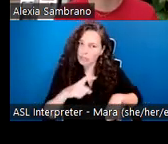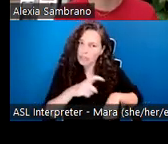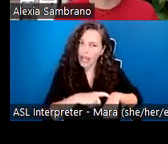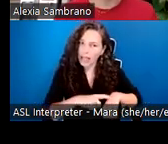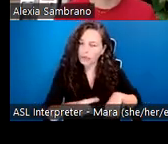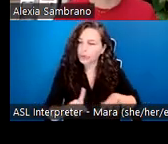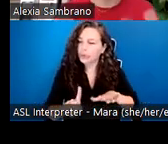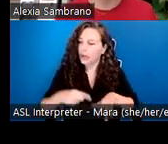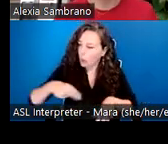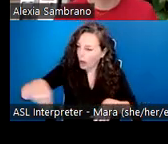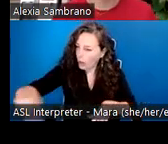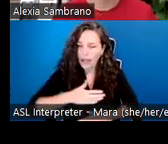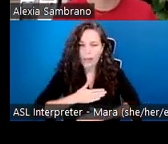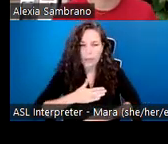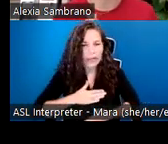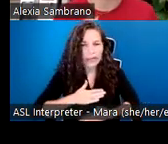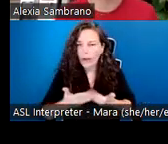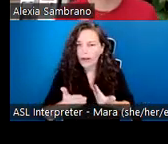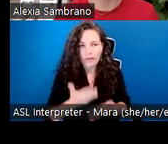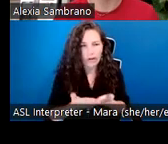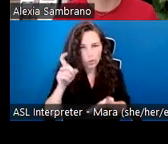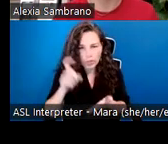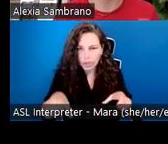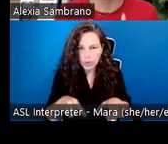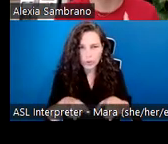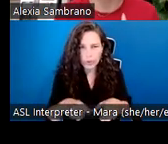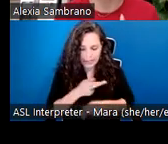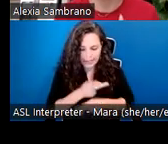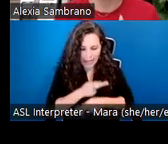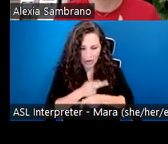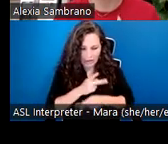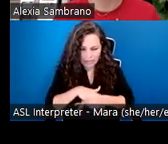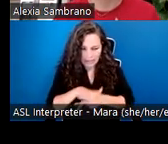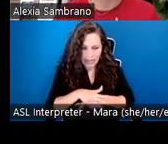do to preserve your space and your well-being.